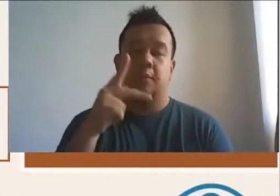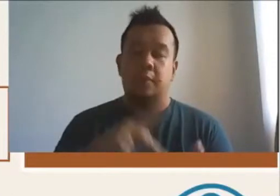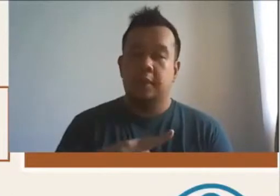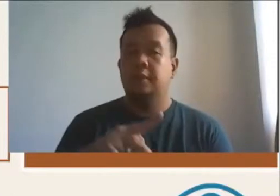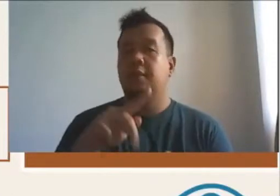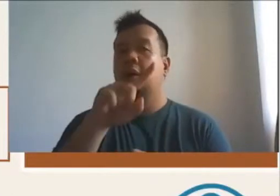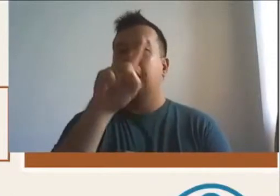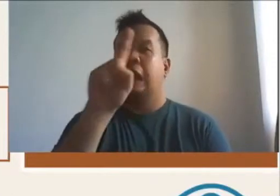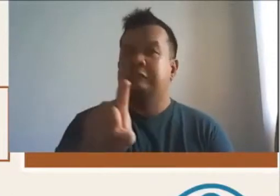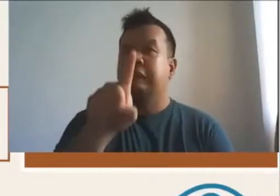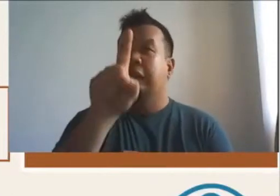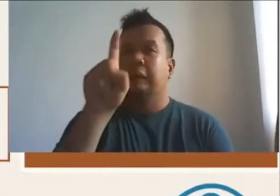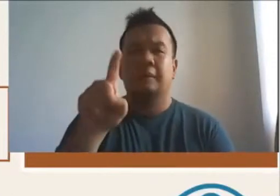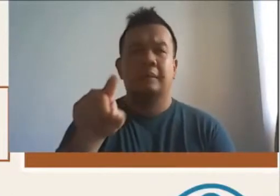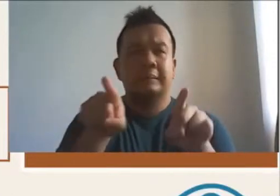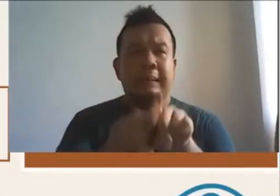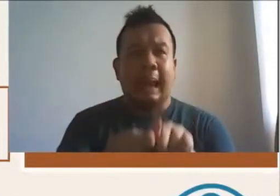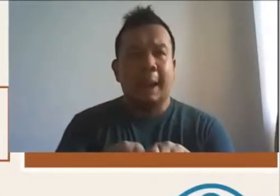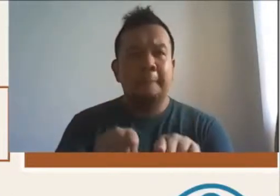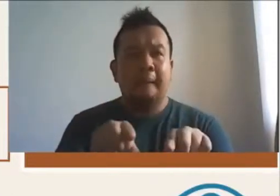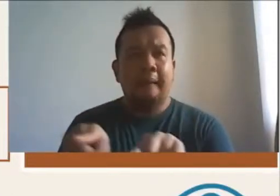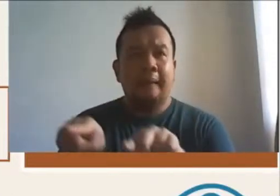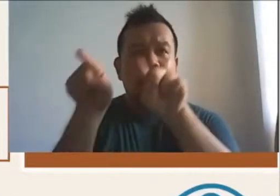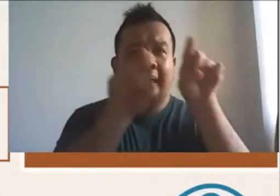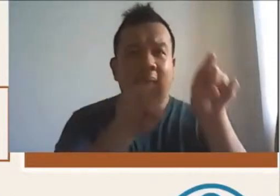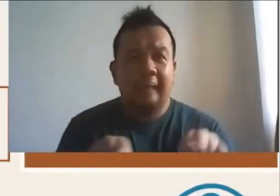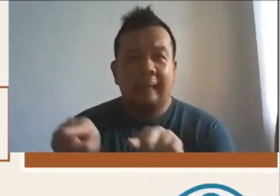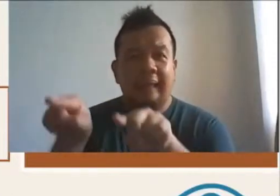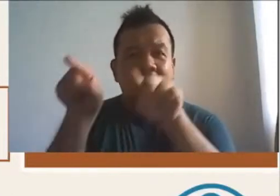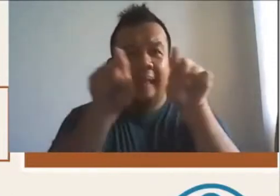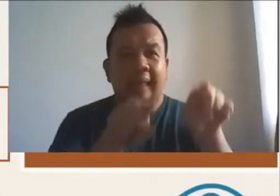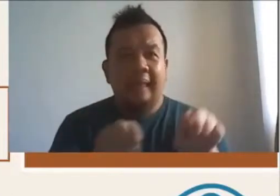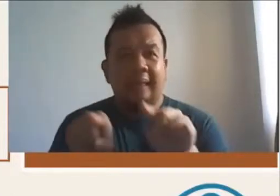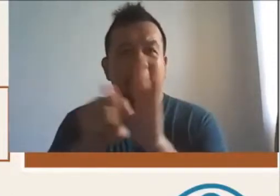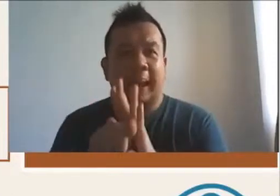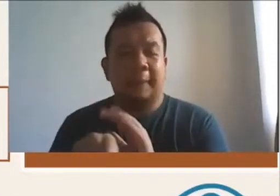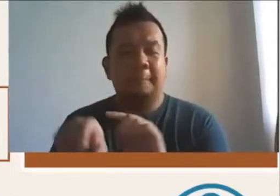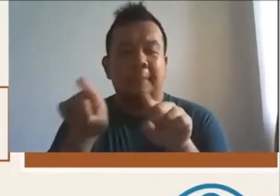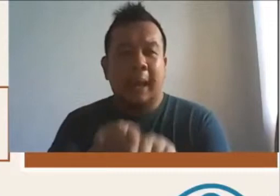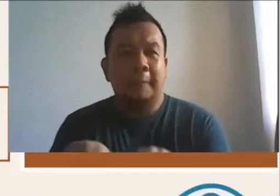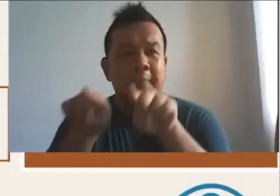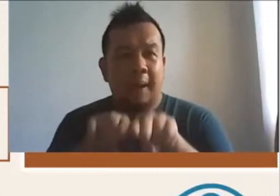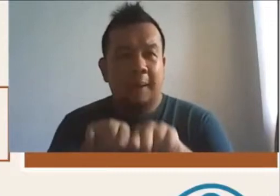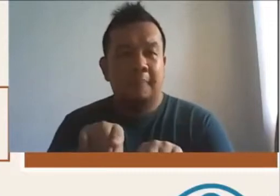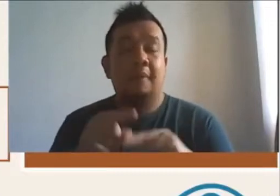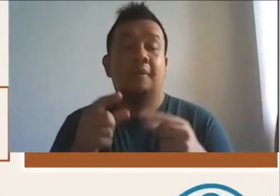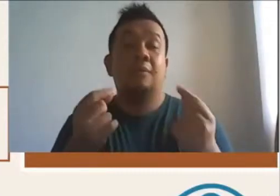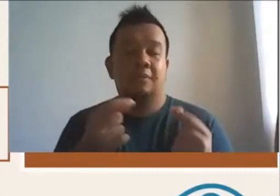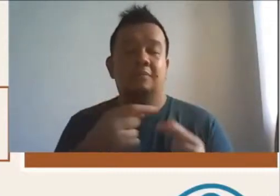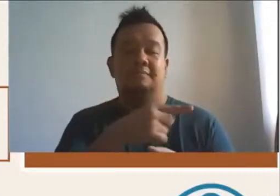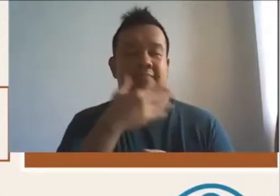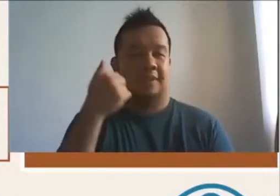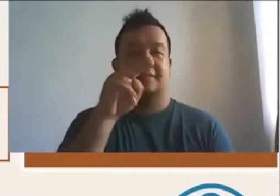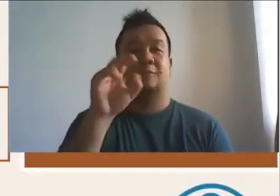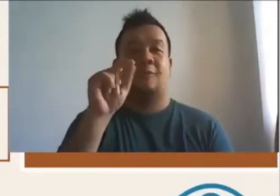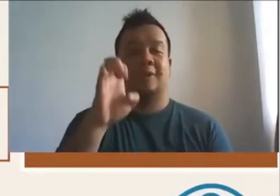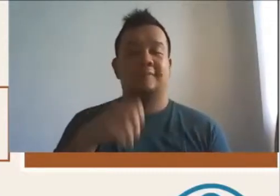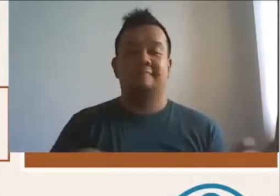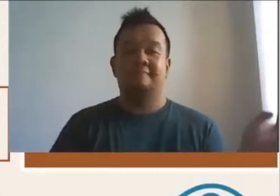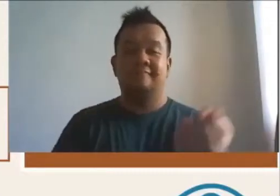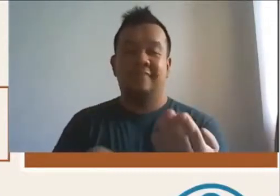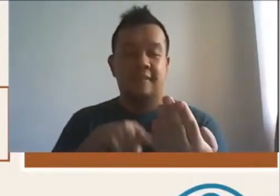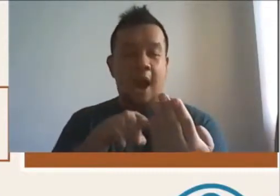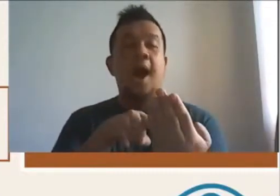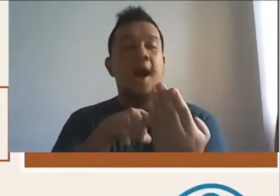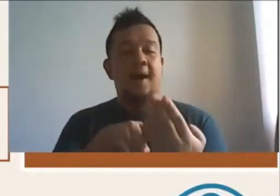to verify and to clarify it so that we are sure that we're getting the correct information. So those